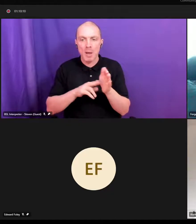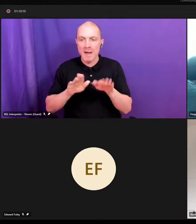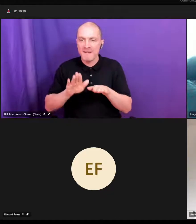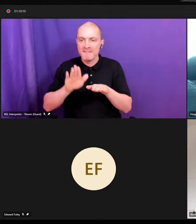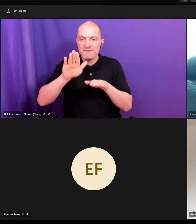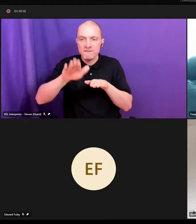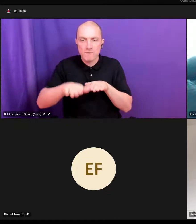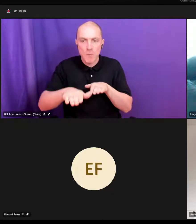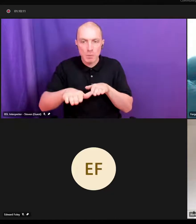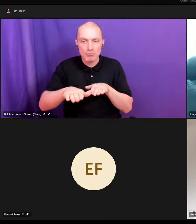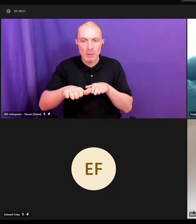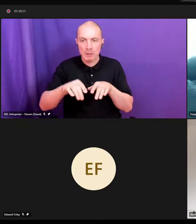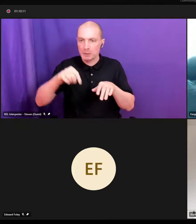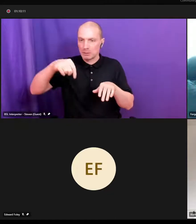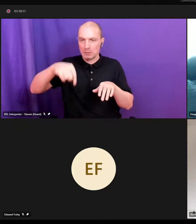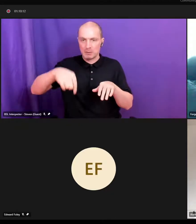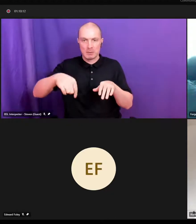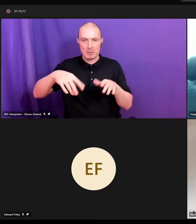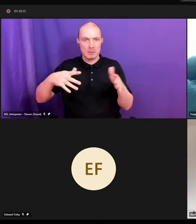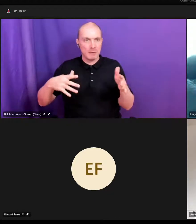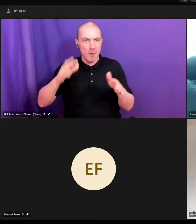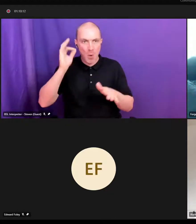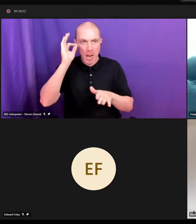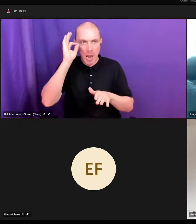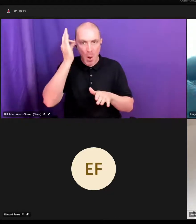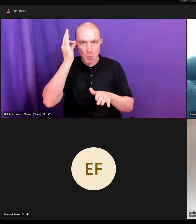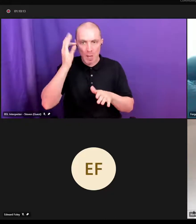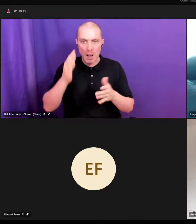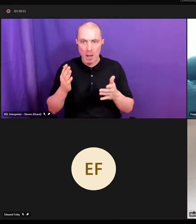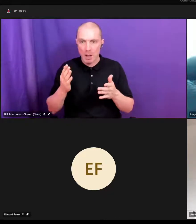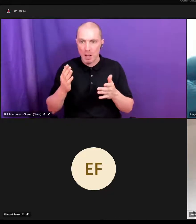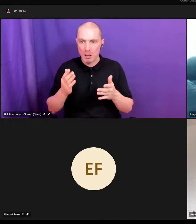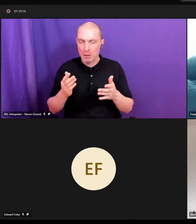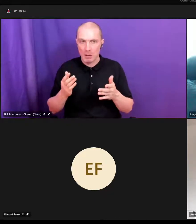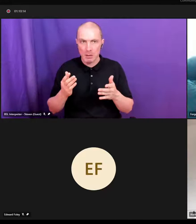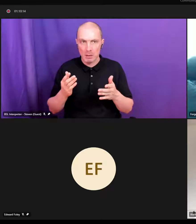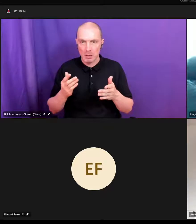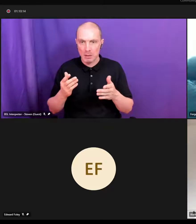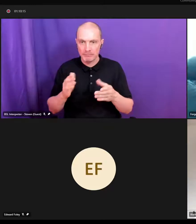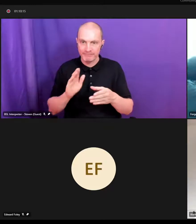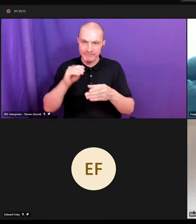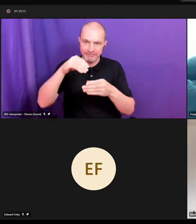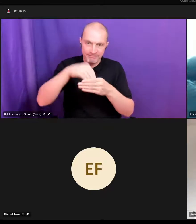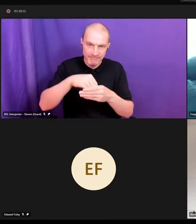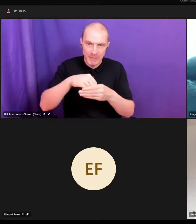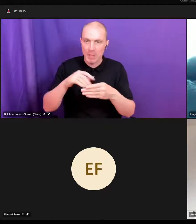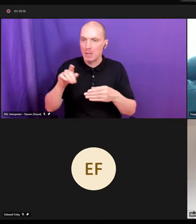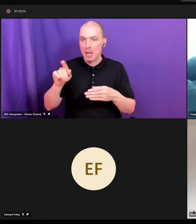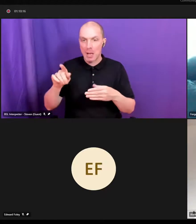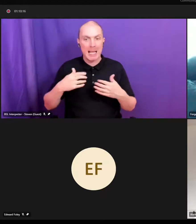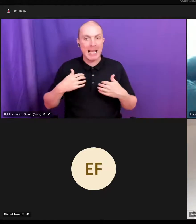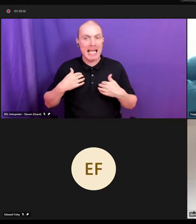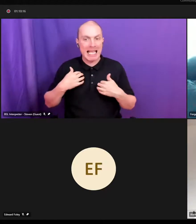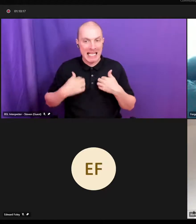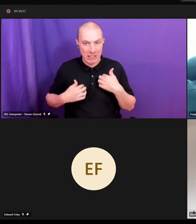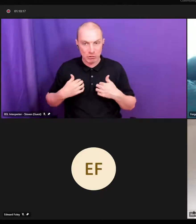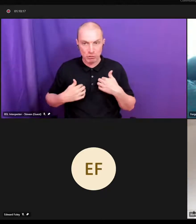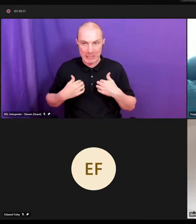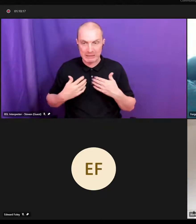there with the mix. But it'd be interesting, Councillor McLaughlin's proposal would be interesting to